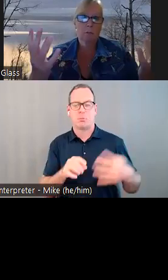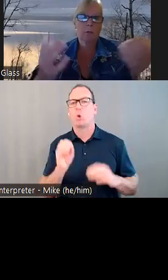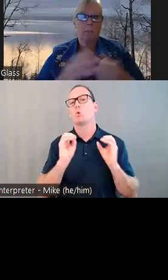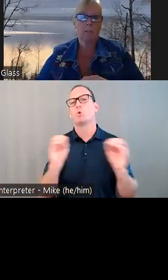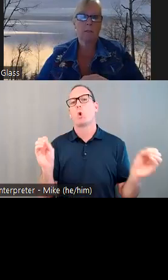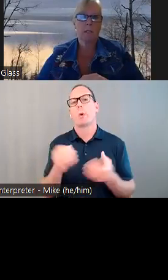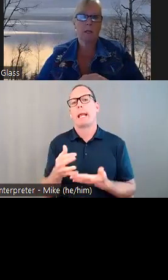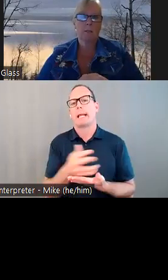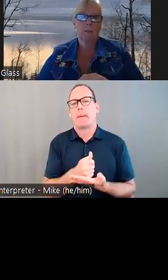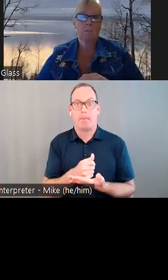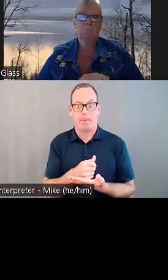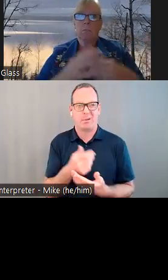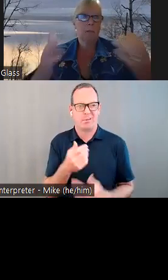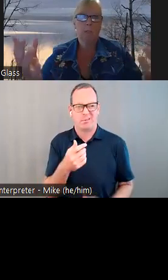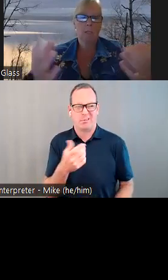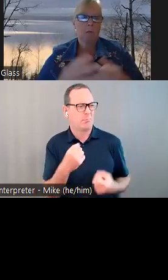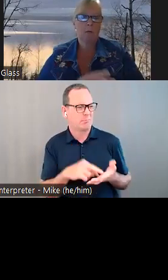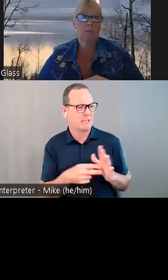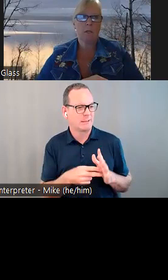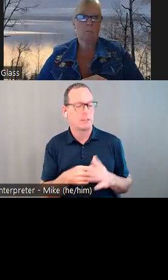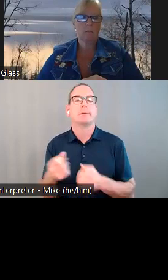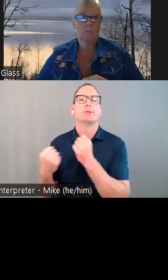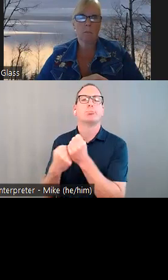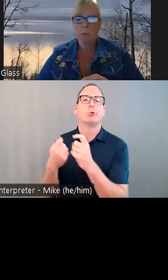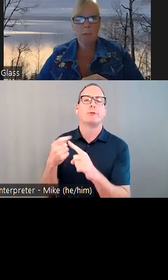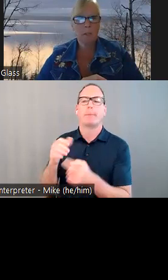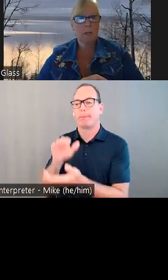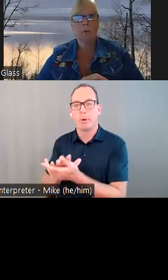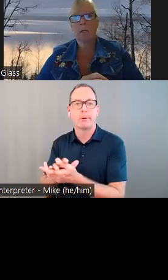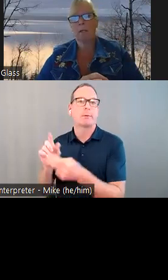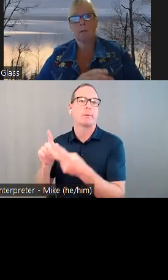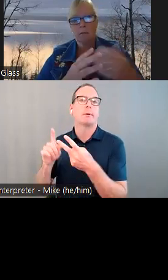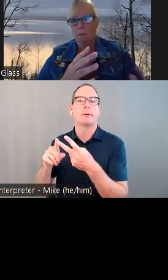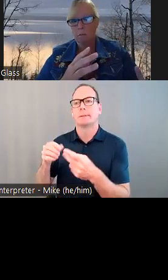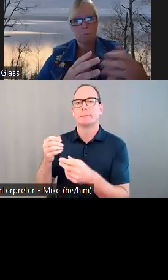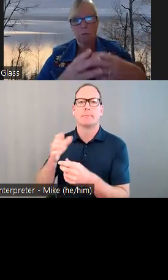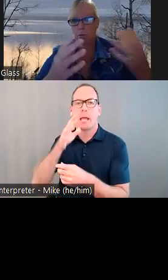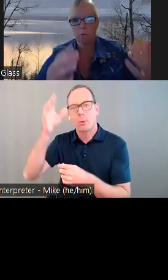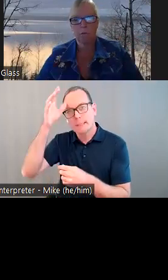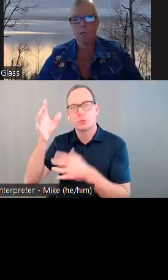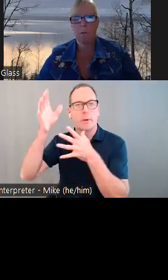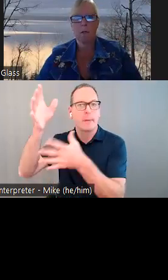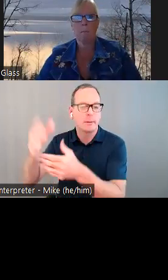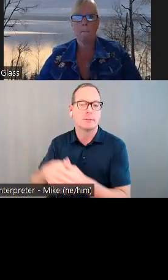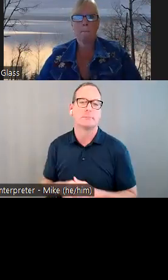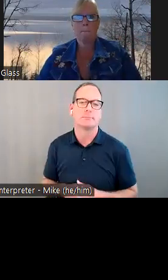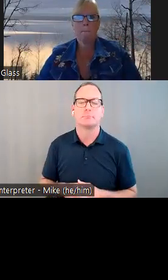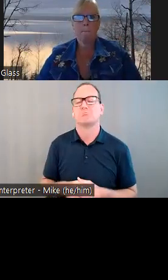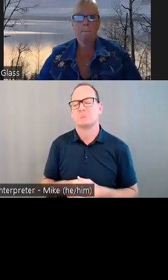they're supported by somebody else and because they don't have any employment income or any government social service type